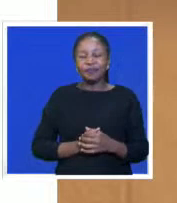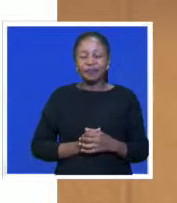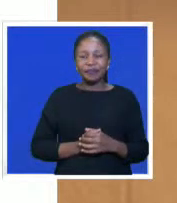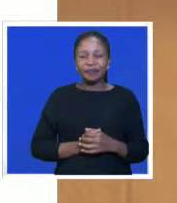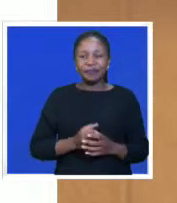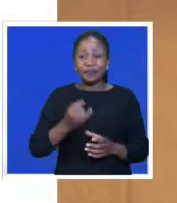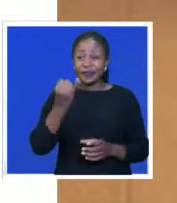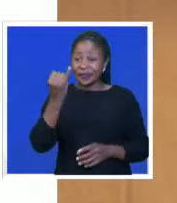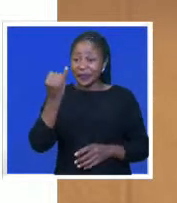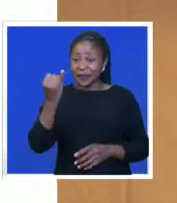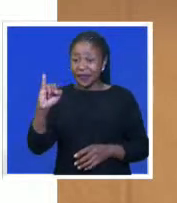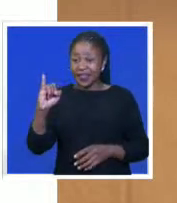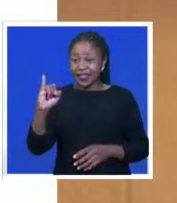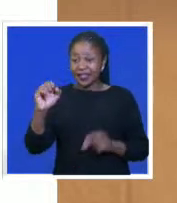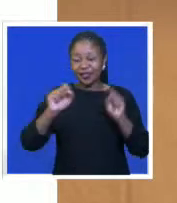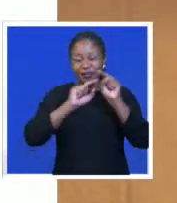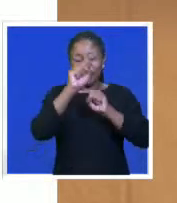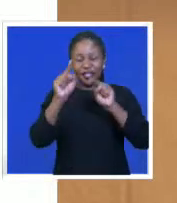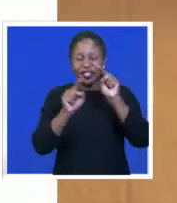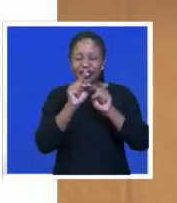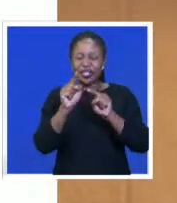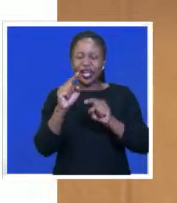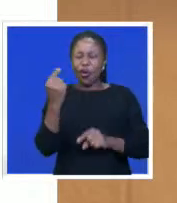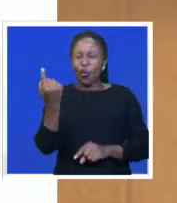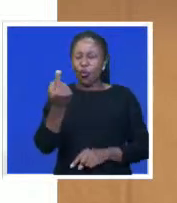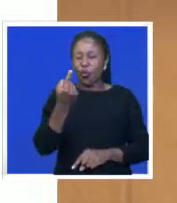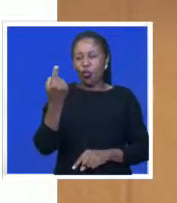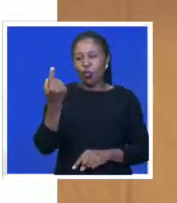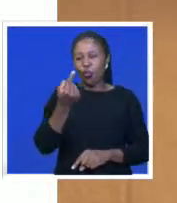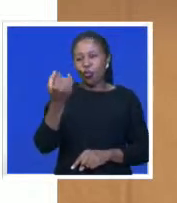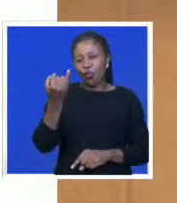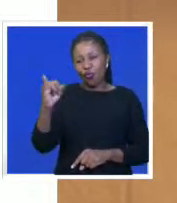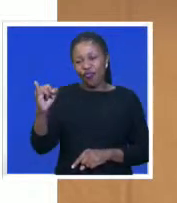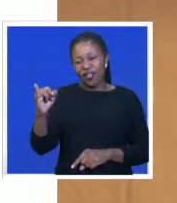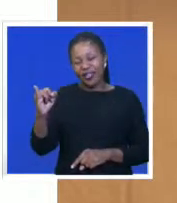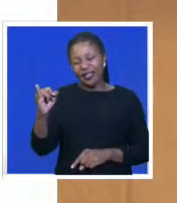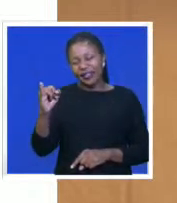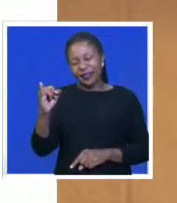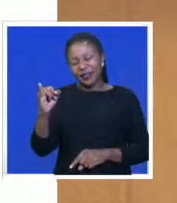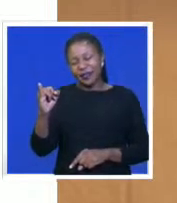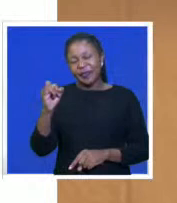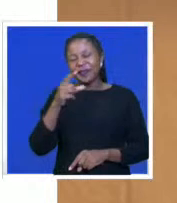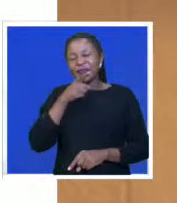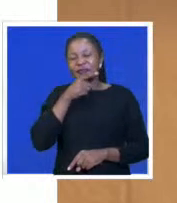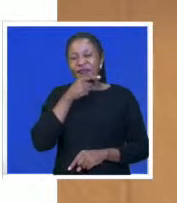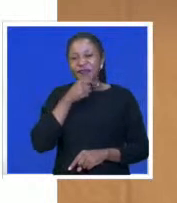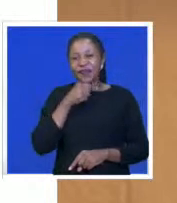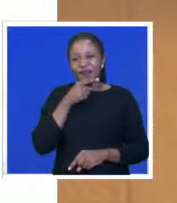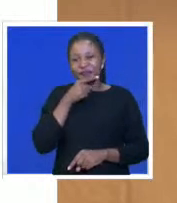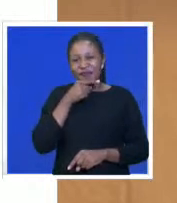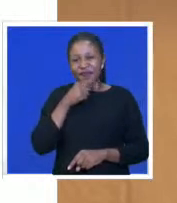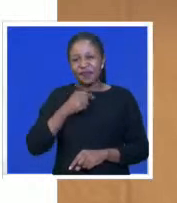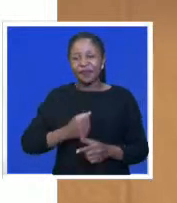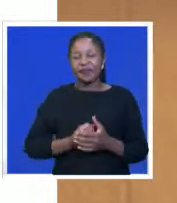who was the first man? I hope you also gave the same answer as the one that I